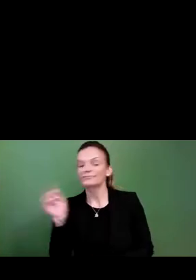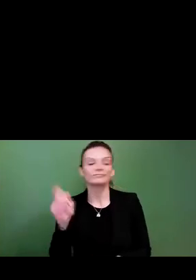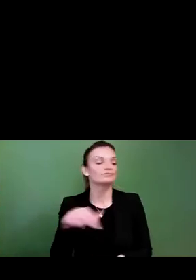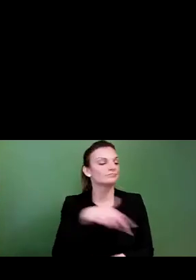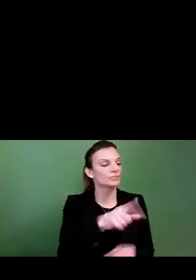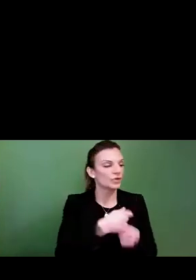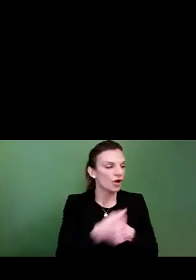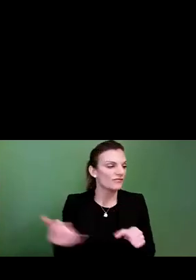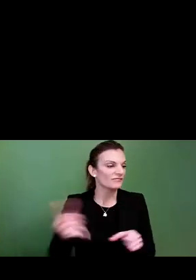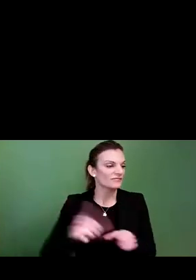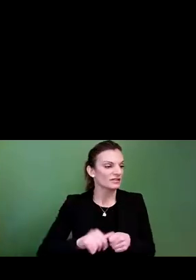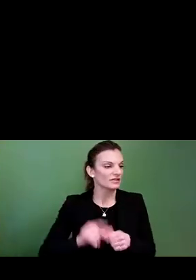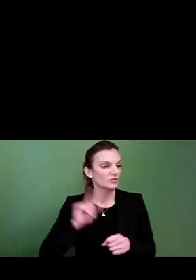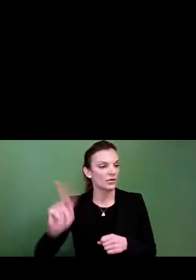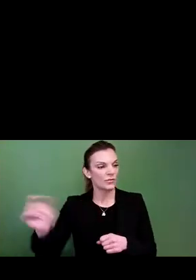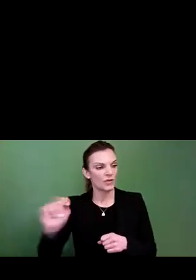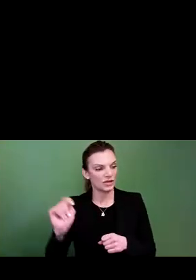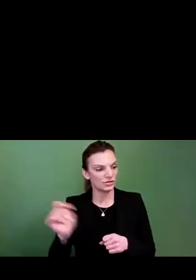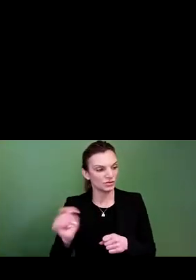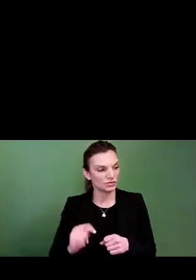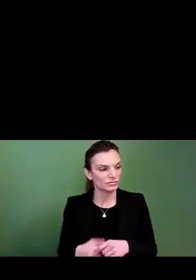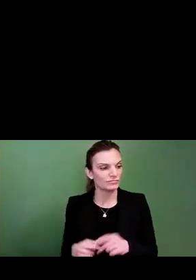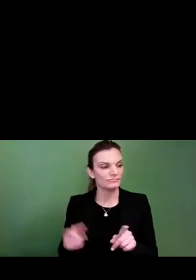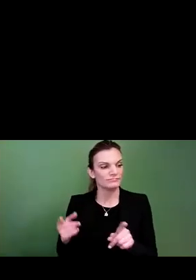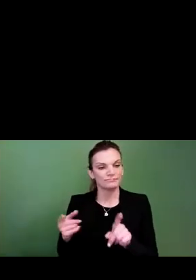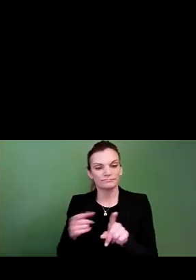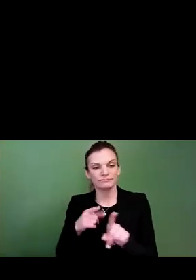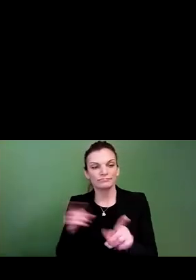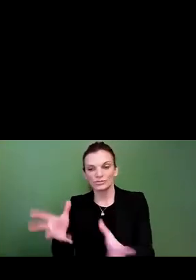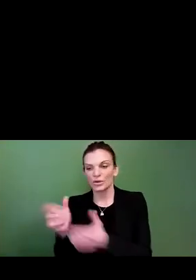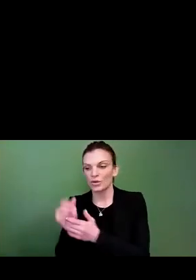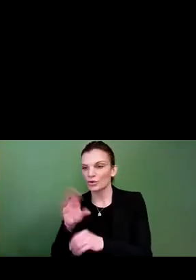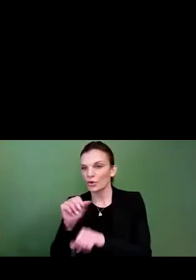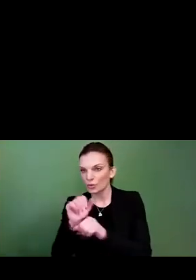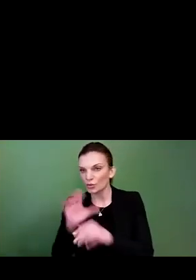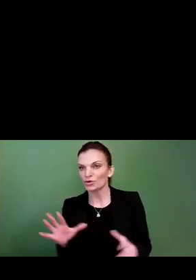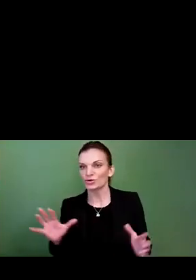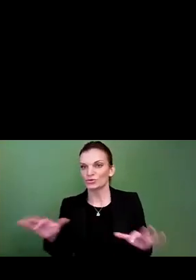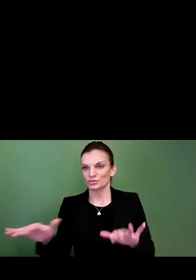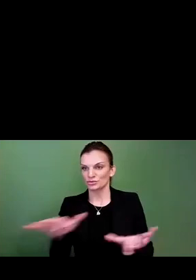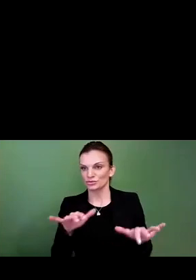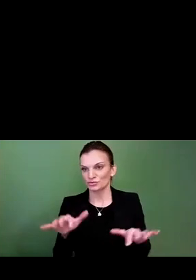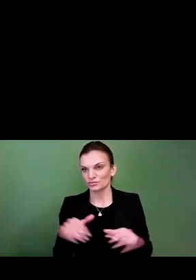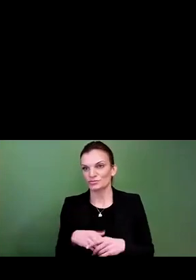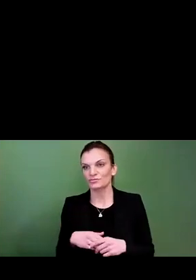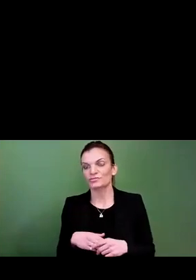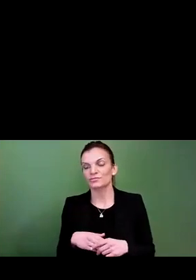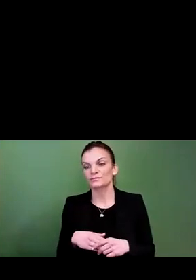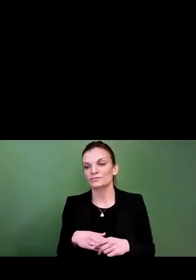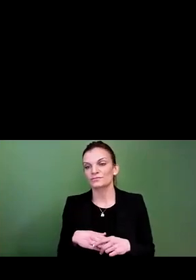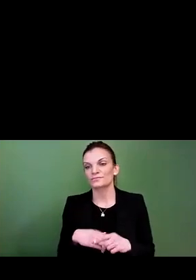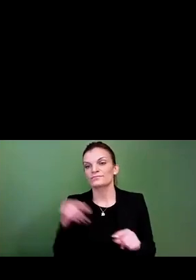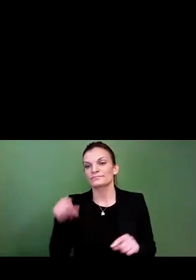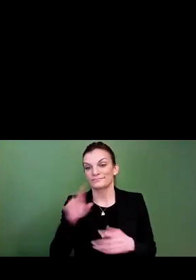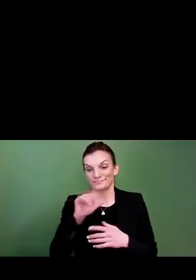coffee, get up to run to the restroom, and end up chatting with coworkers about weekend plans. These unscheduled